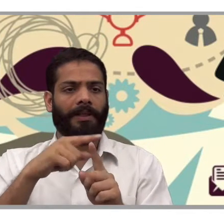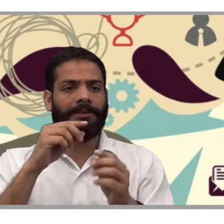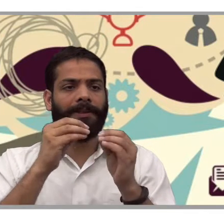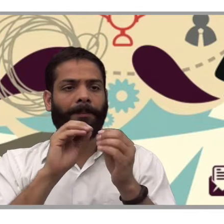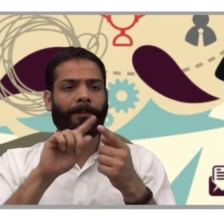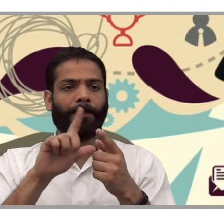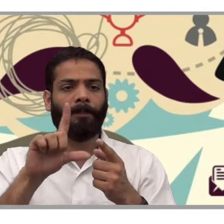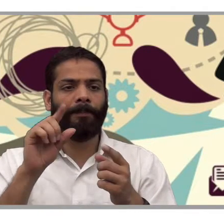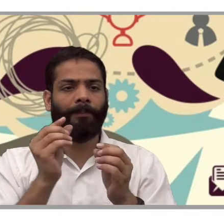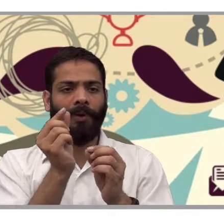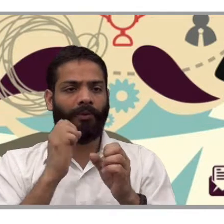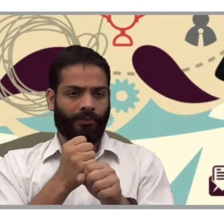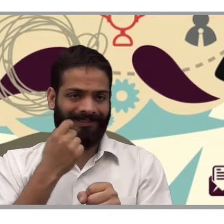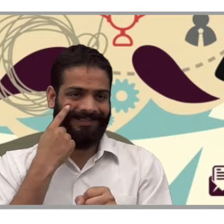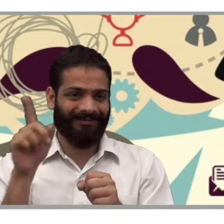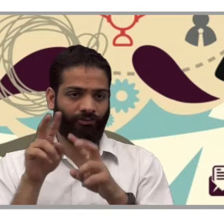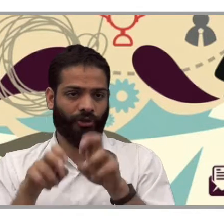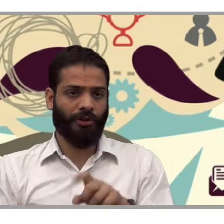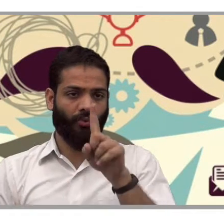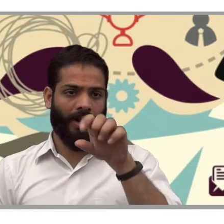With reference to Indian Sign Language,